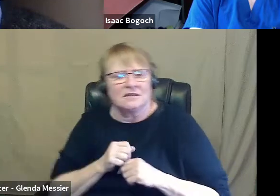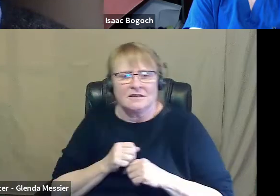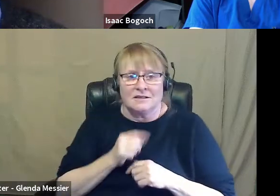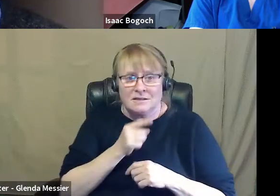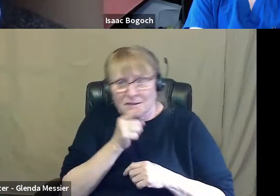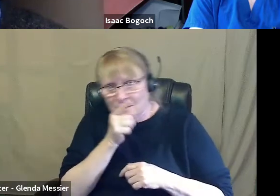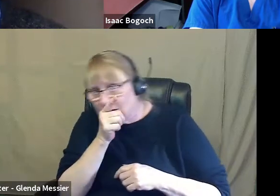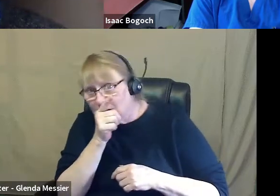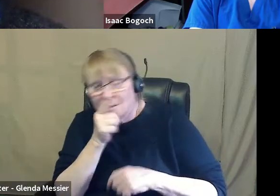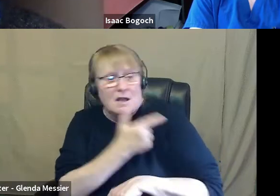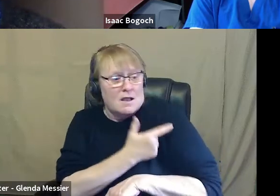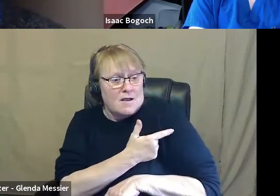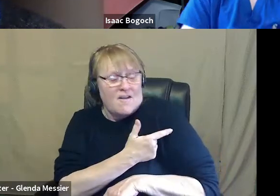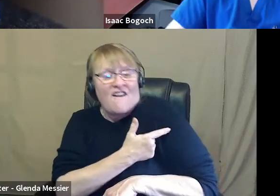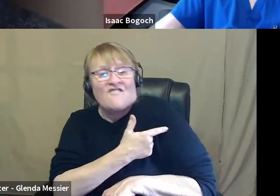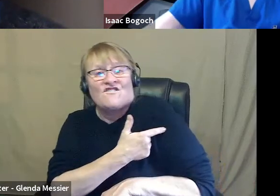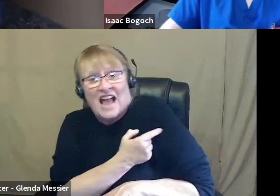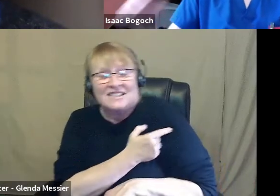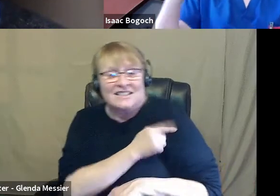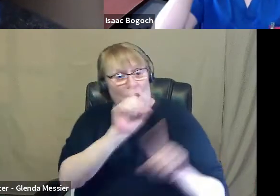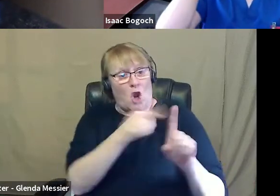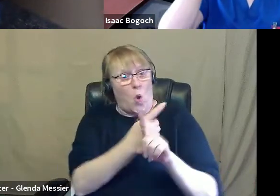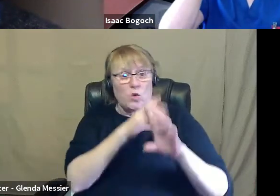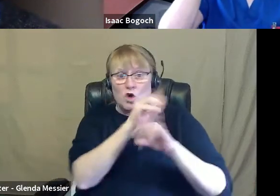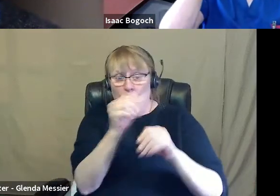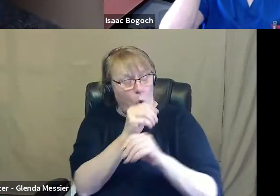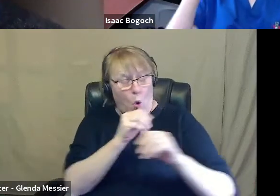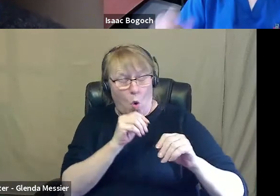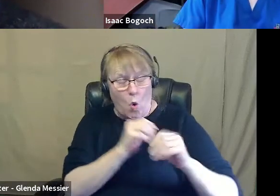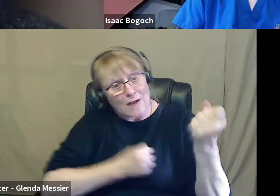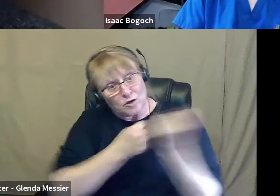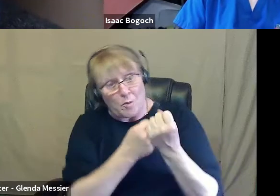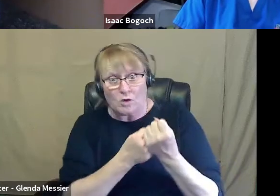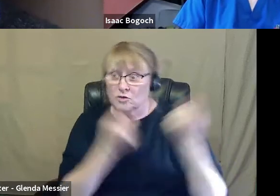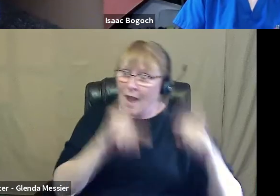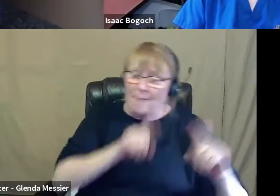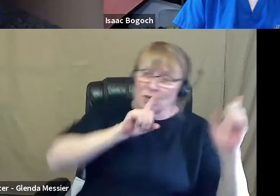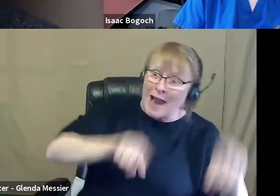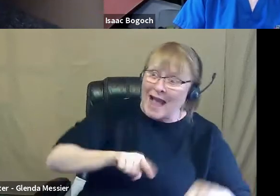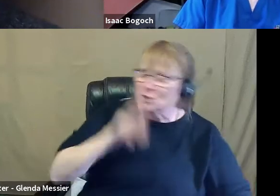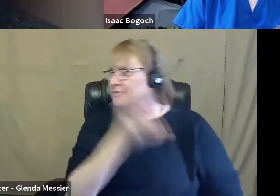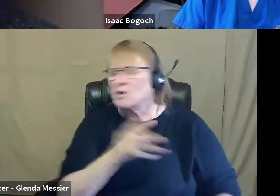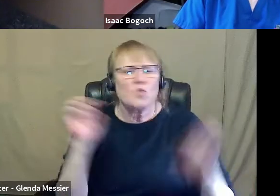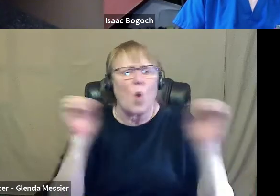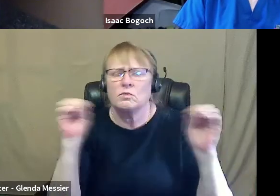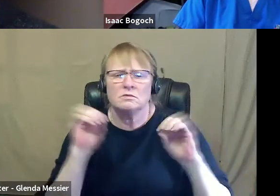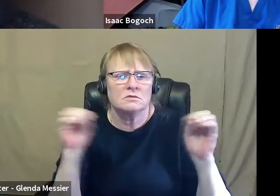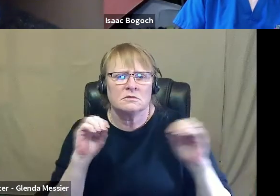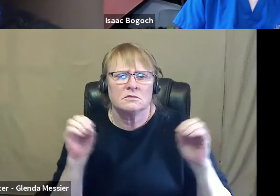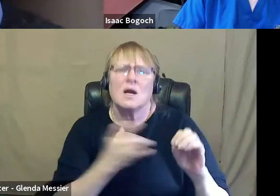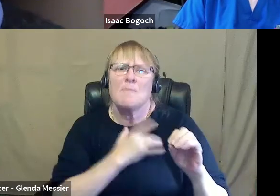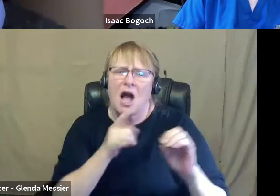vaccine anywhere where there isn't someone who can deal with severe allergic reactions. And almost all of them will happen in their first 20 to 30 minutes.